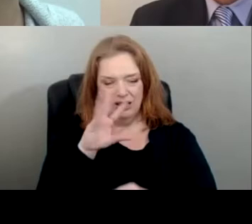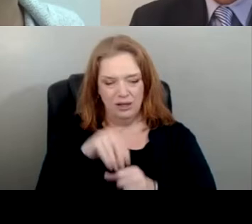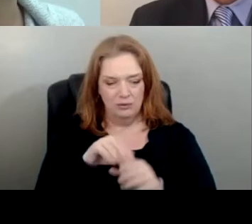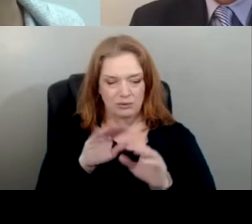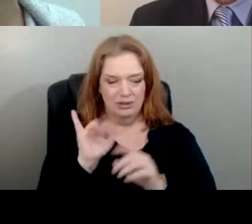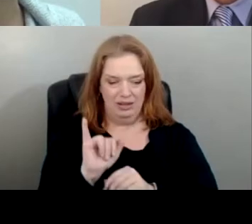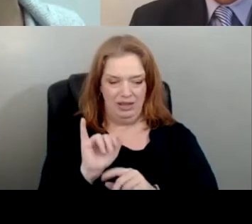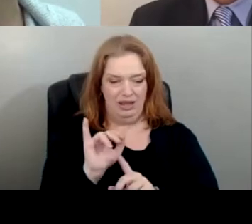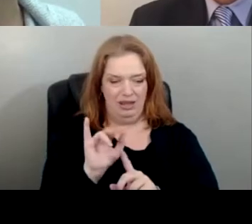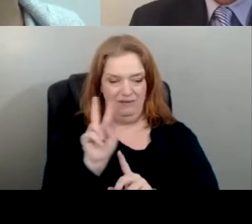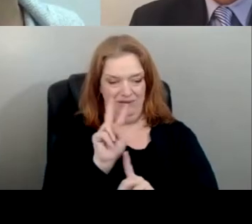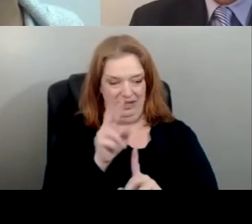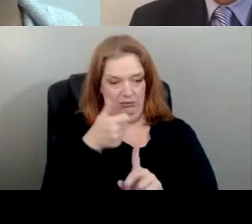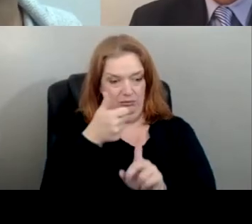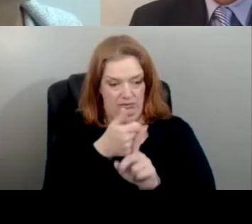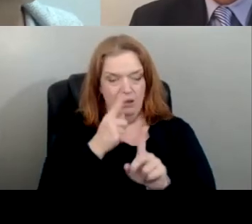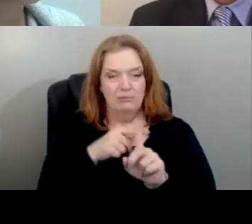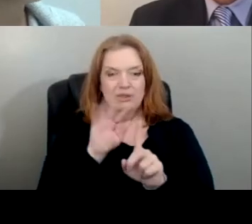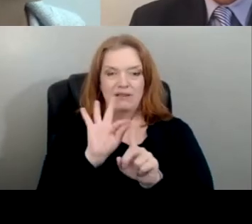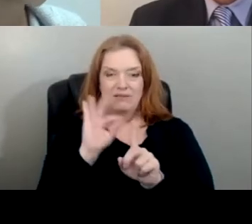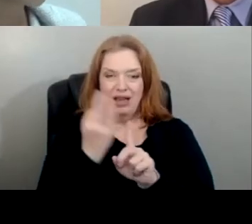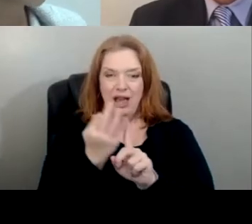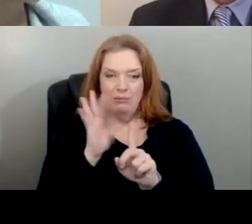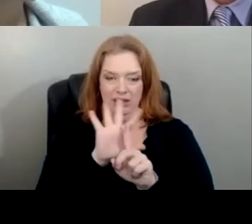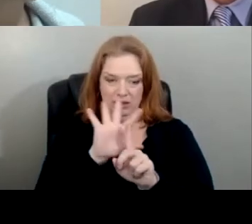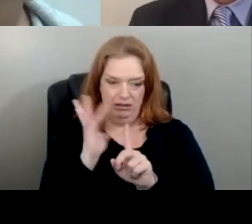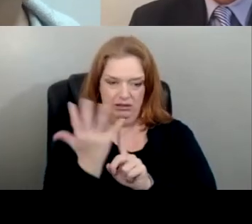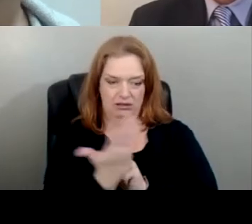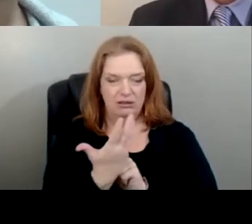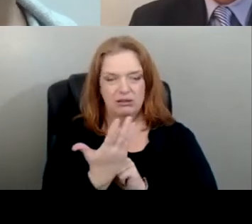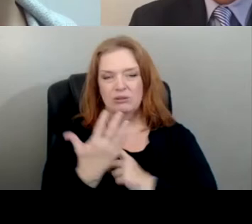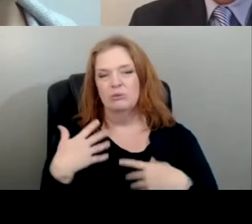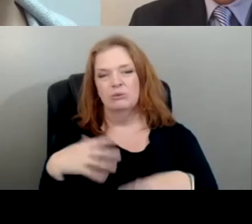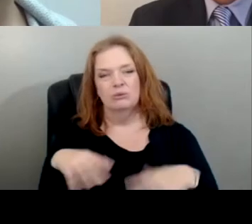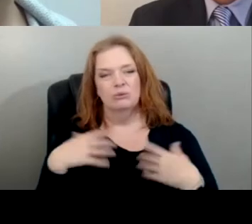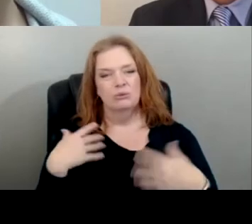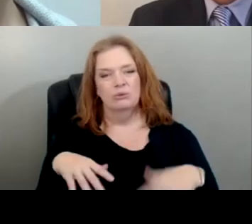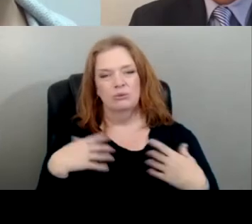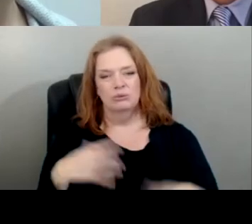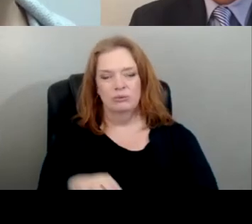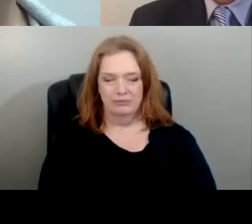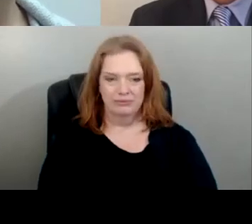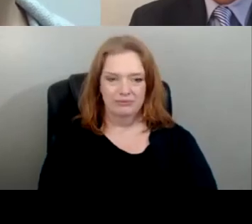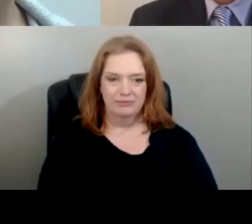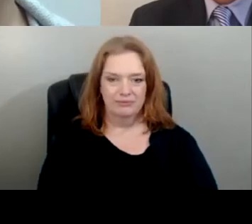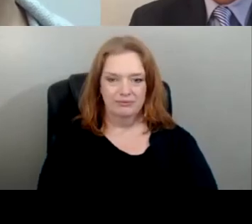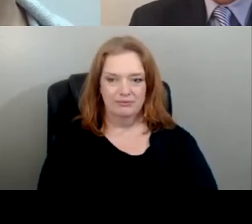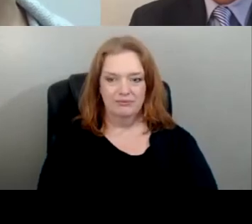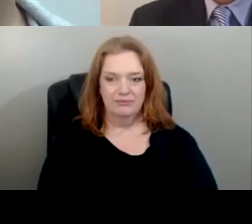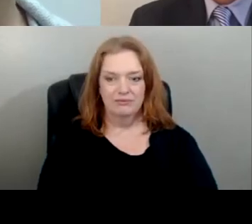well, and everybody involved. Some of the situations that we're facing right now